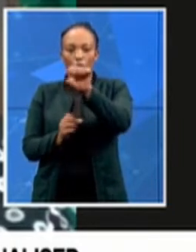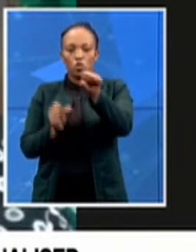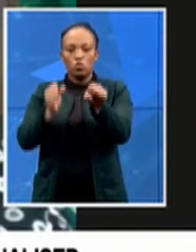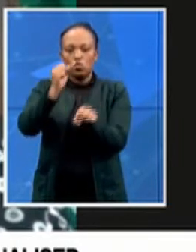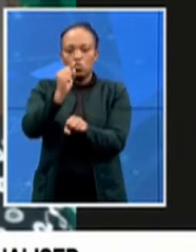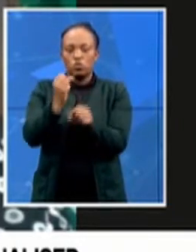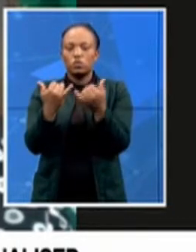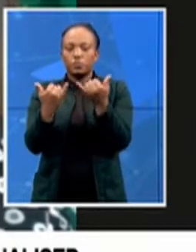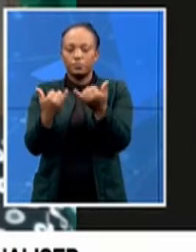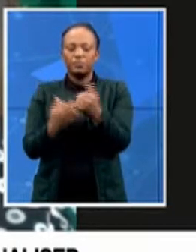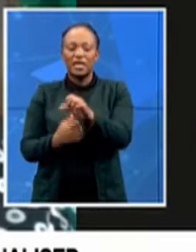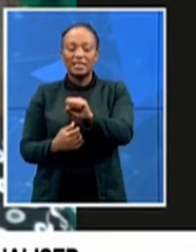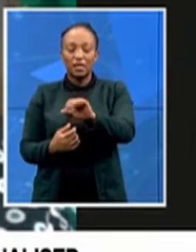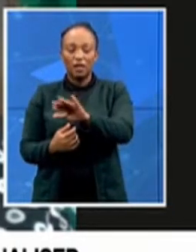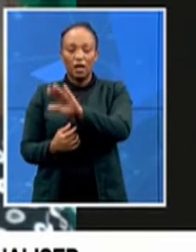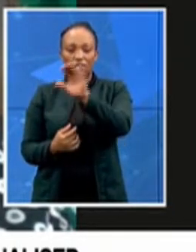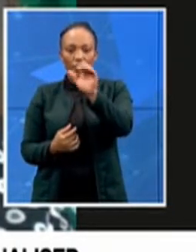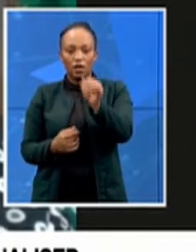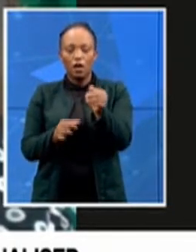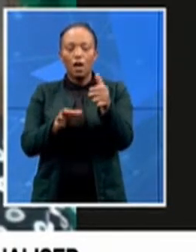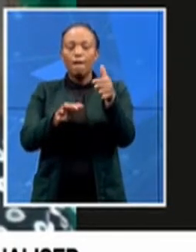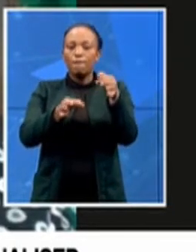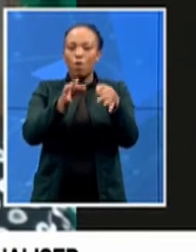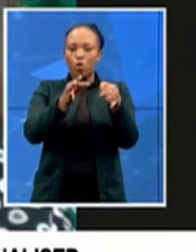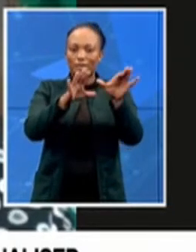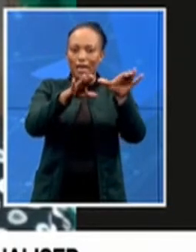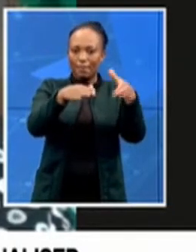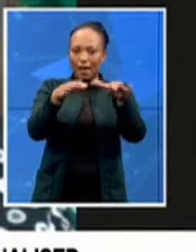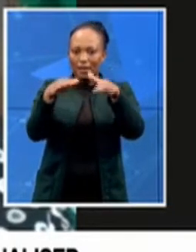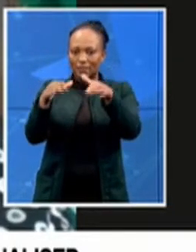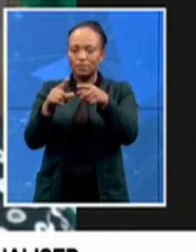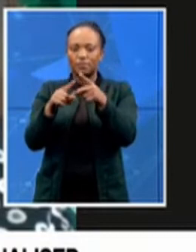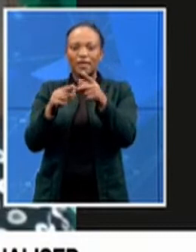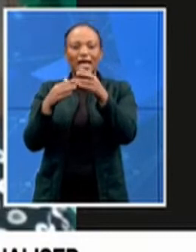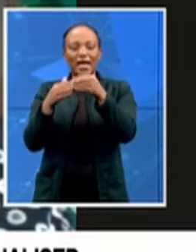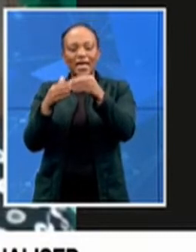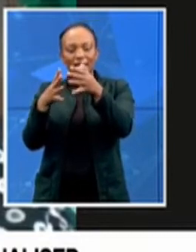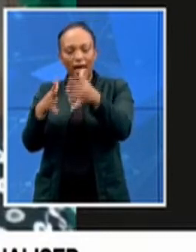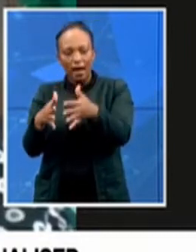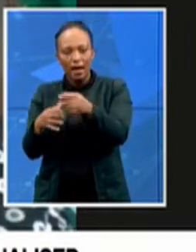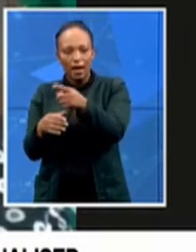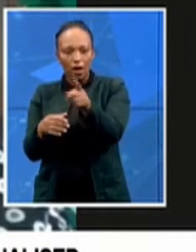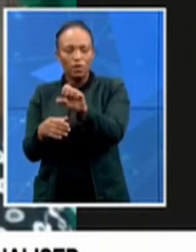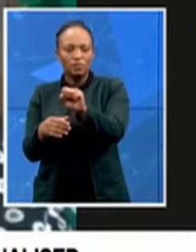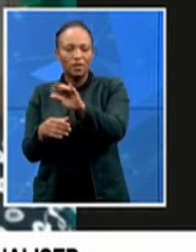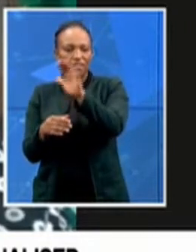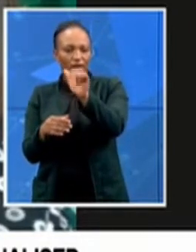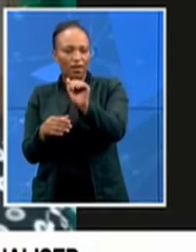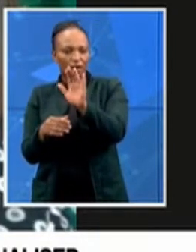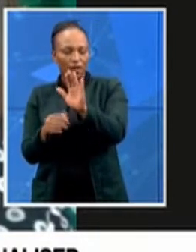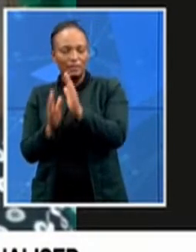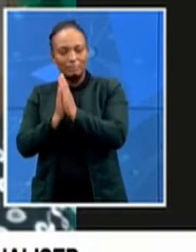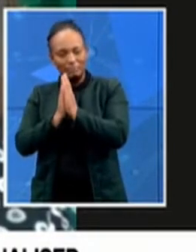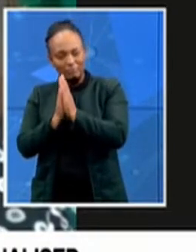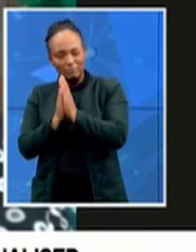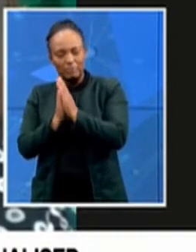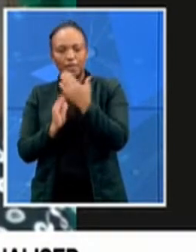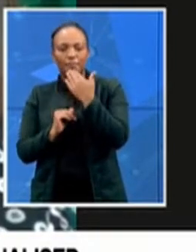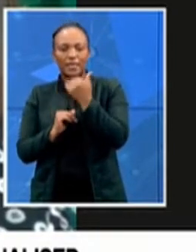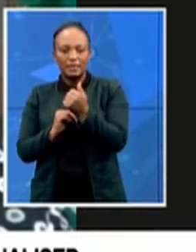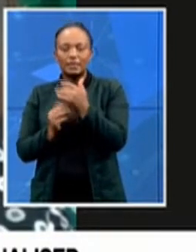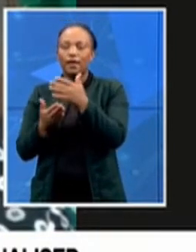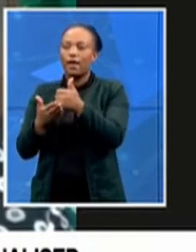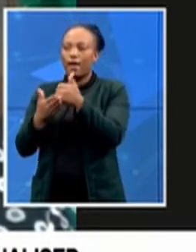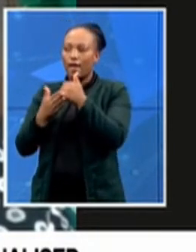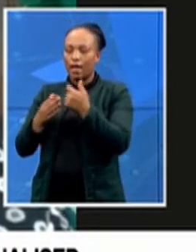parties, all leaders in society, we urge you, we plead with you to assist us to fight the